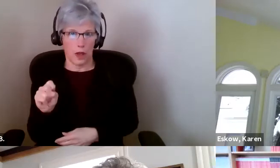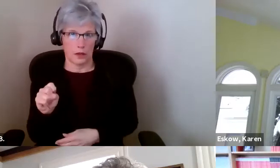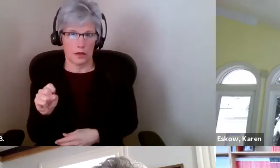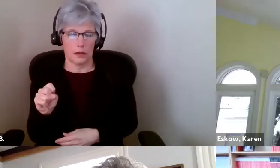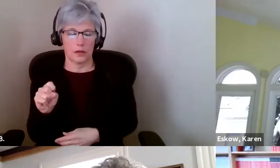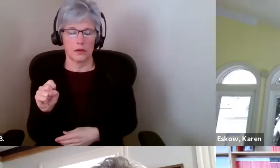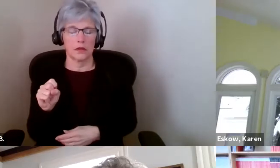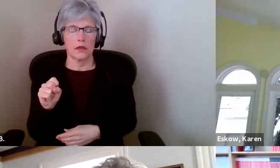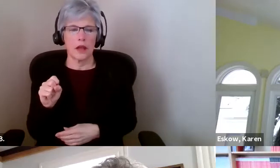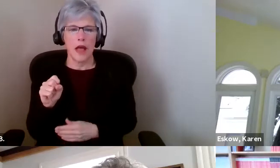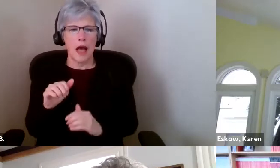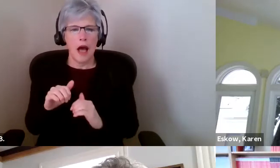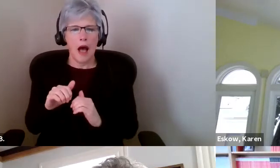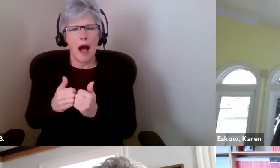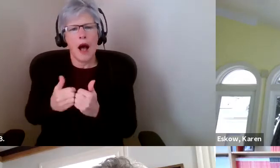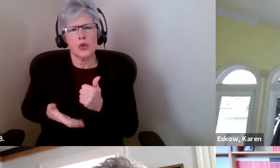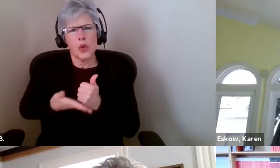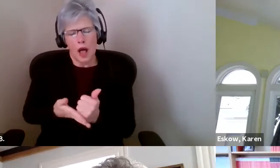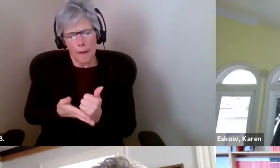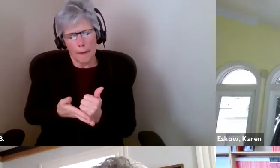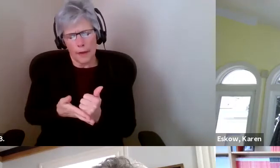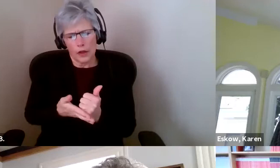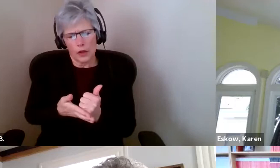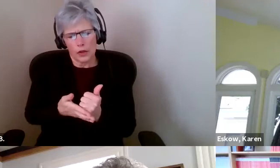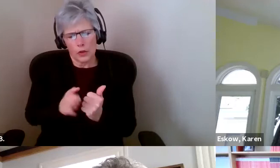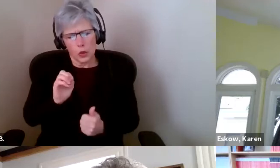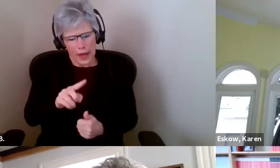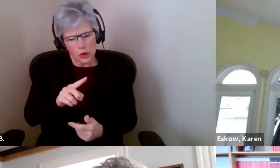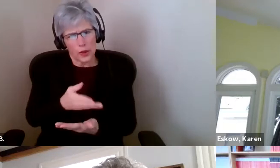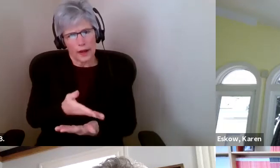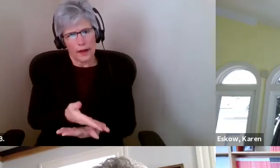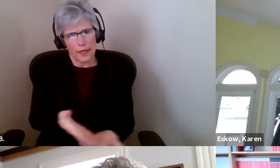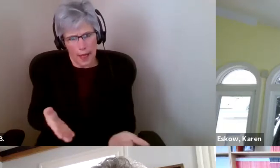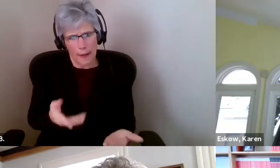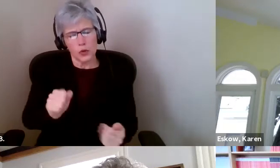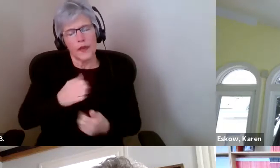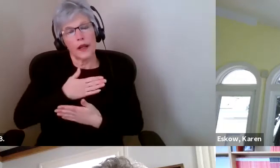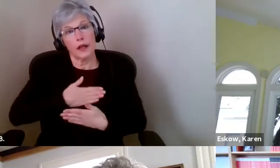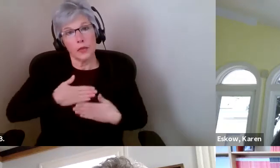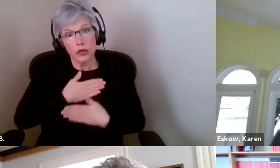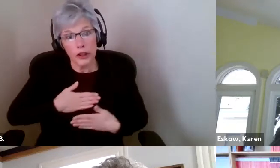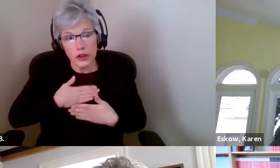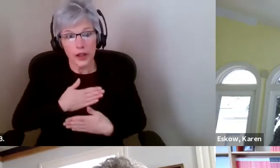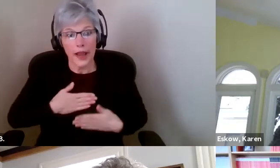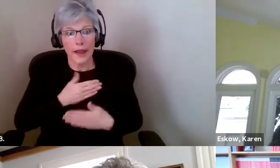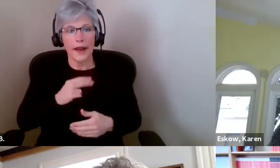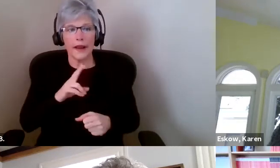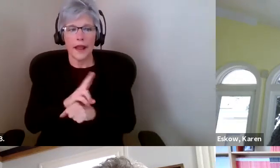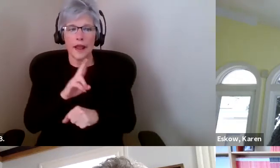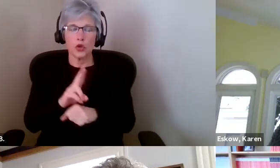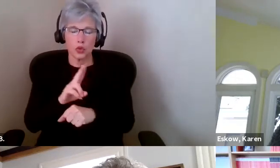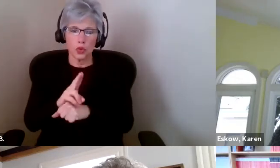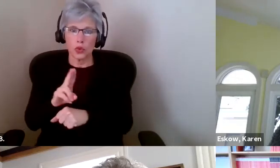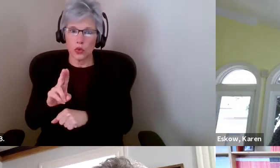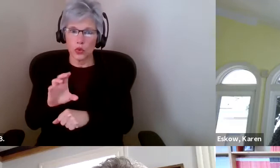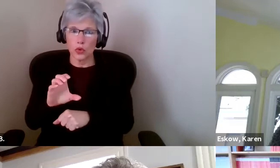them to appreciate and practice critical thinking, as well